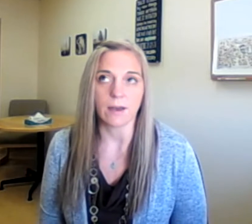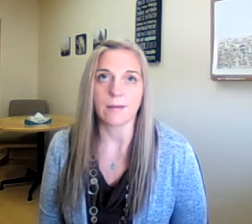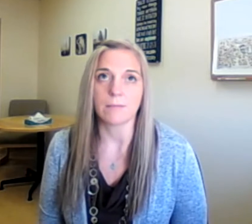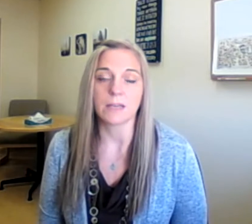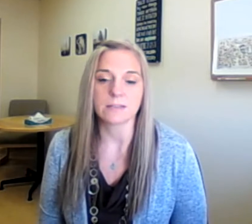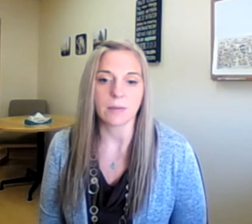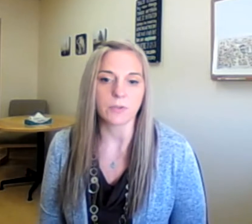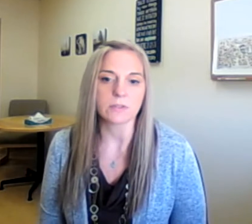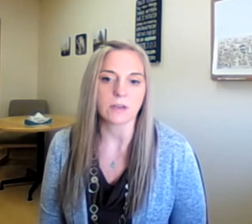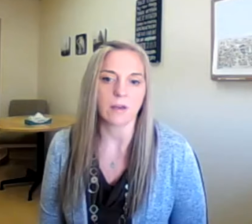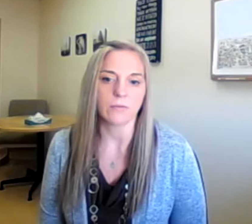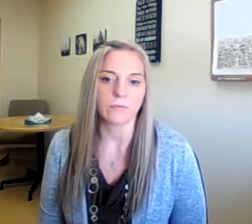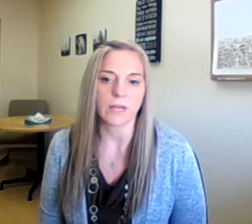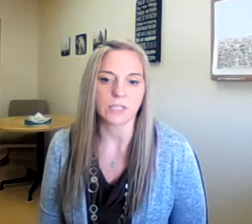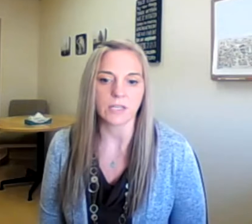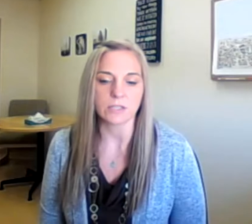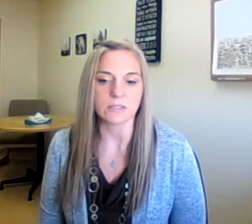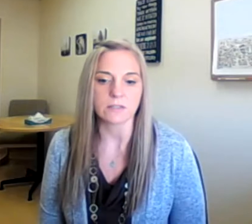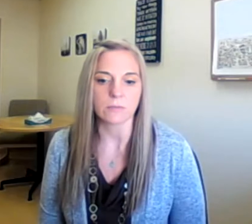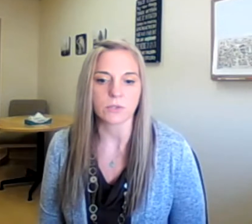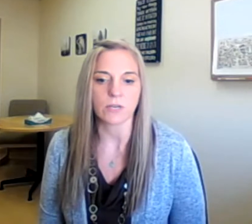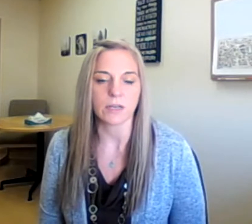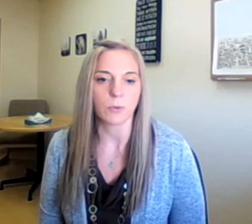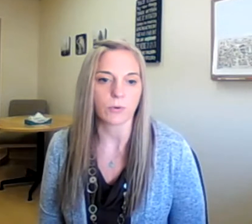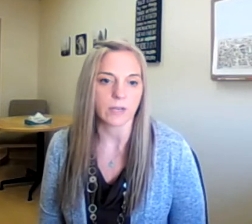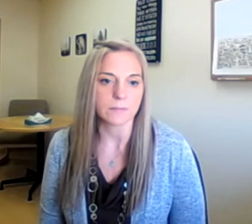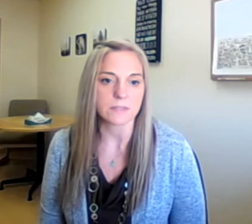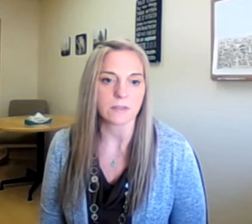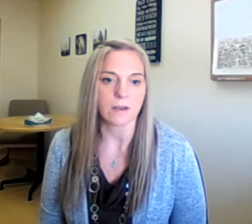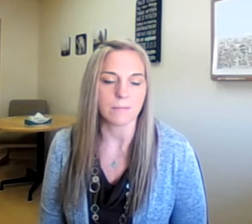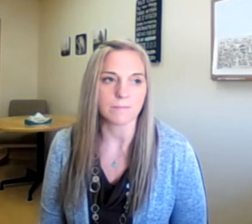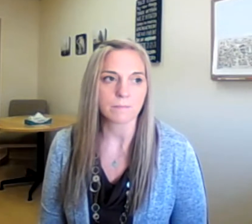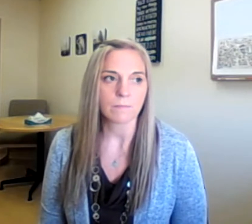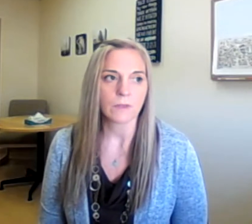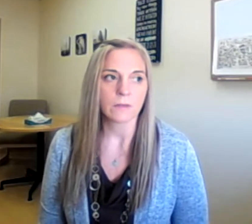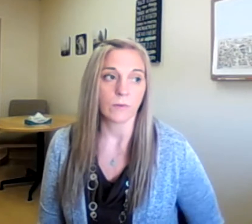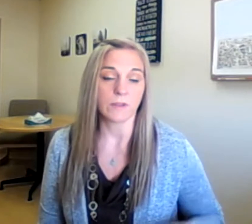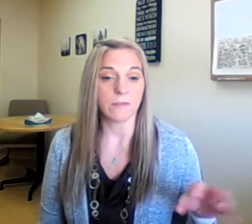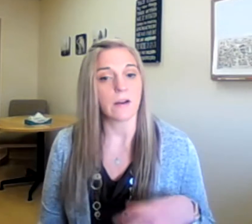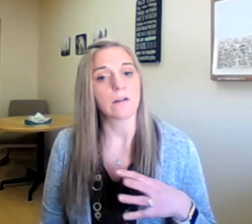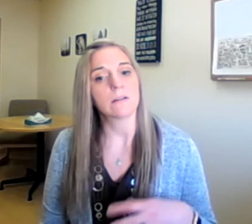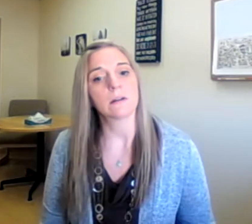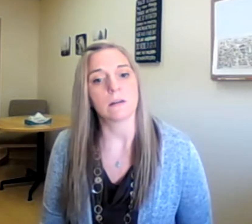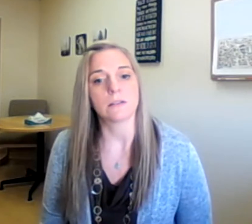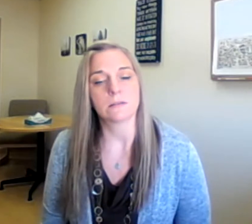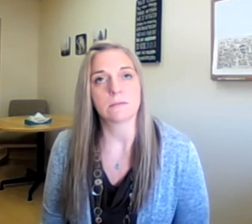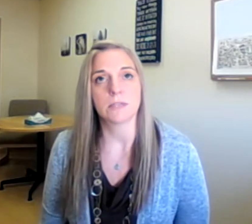great examples of education systems creating programs within